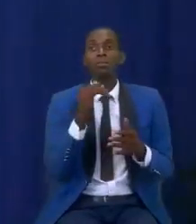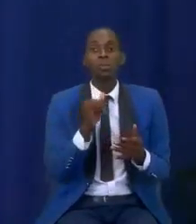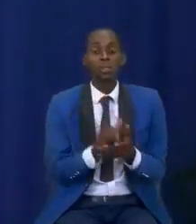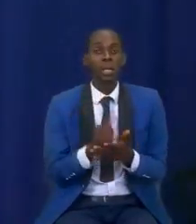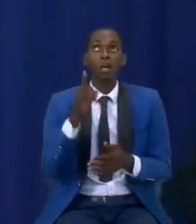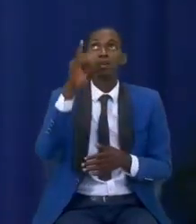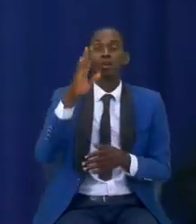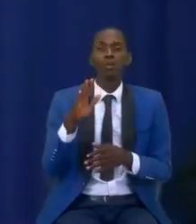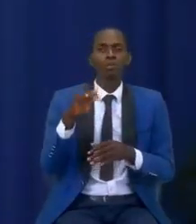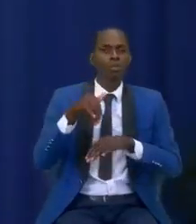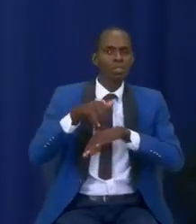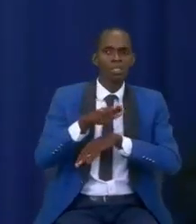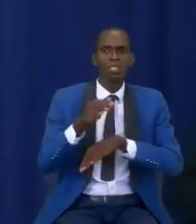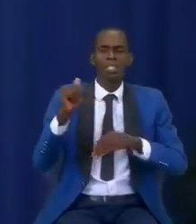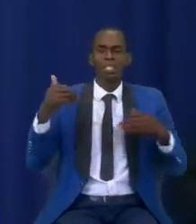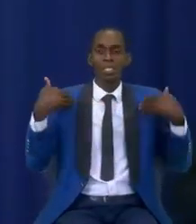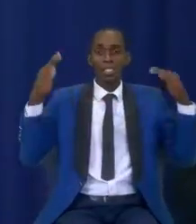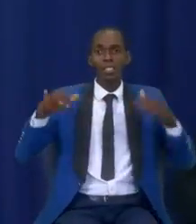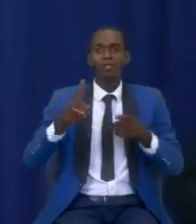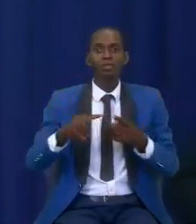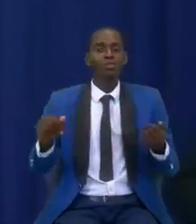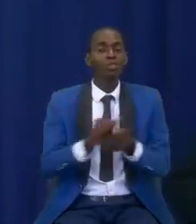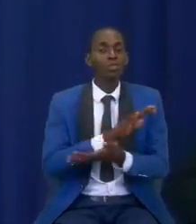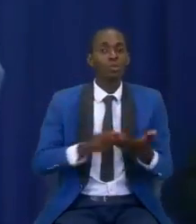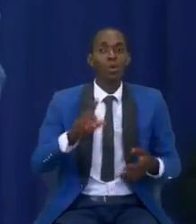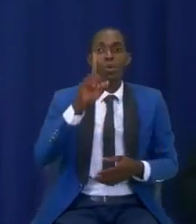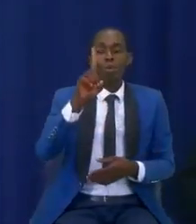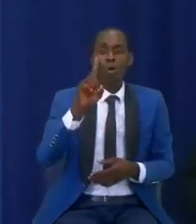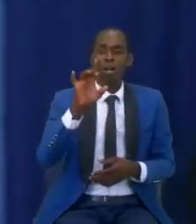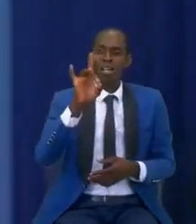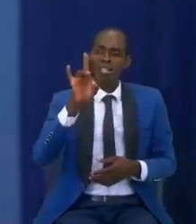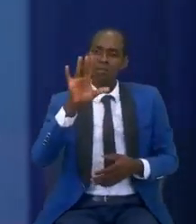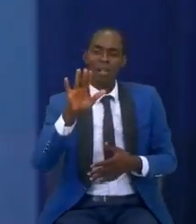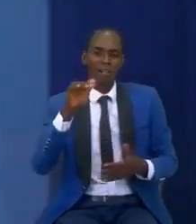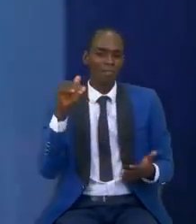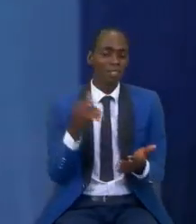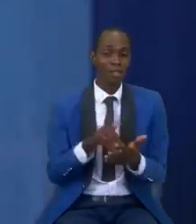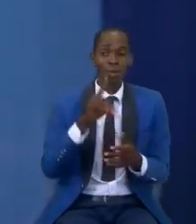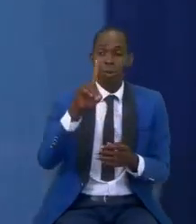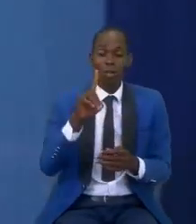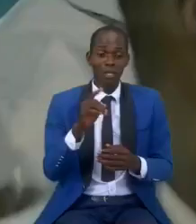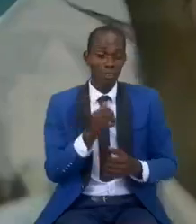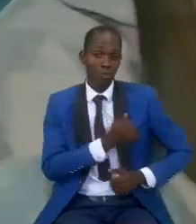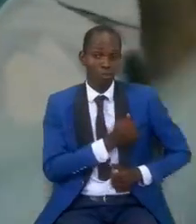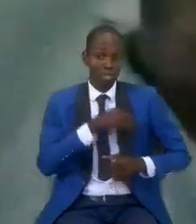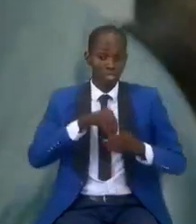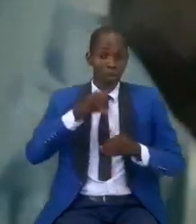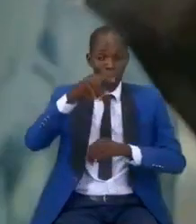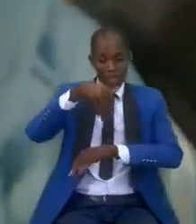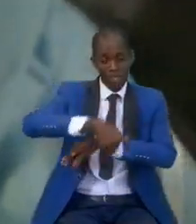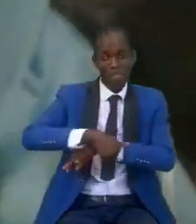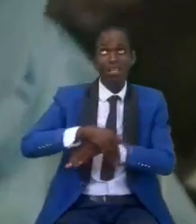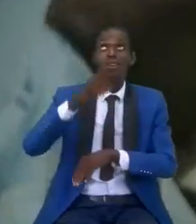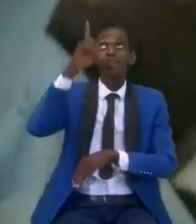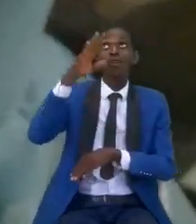185,000 soldiers in one night. God walks, and he has not been walking. You are the next one now. Amen.